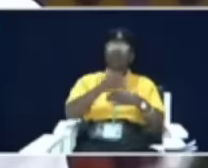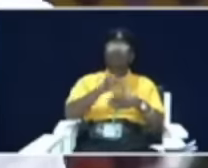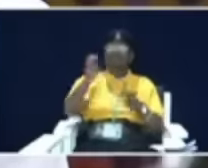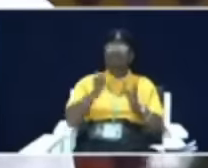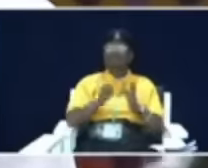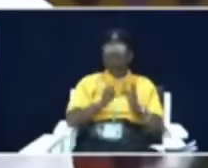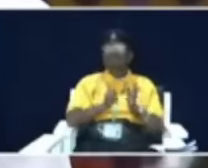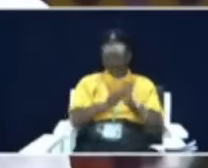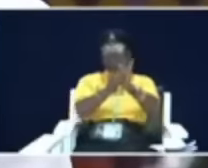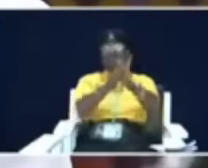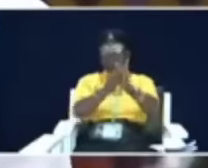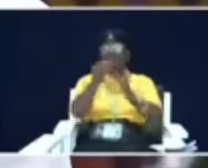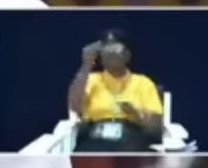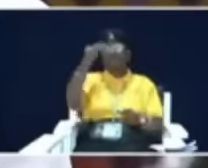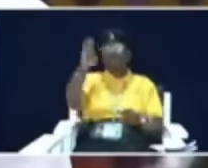of a situation